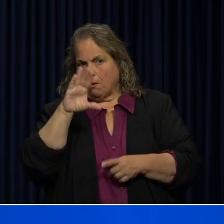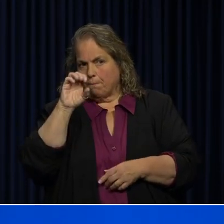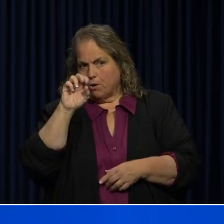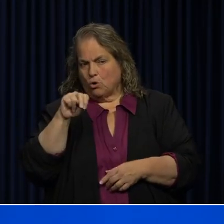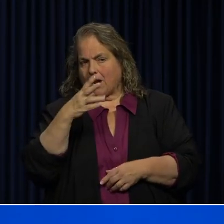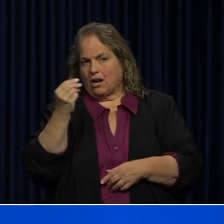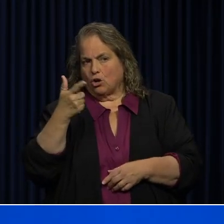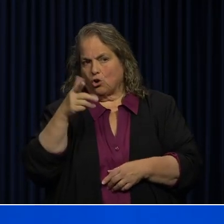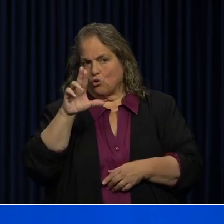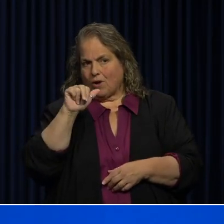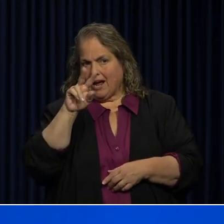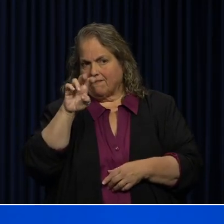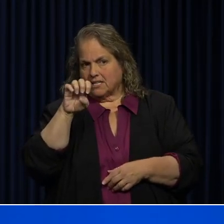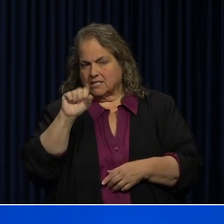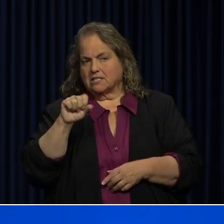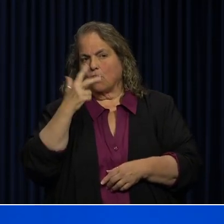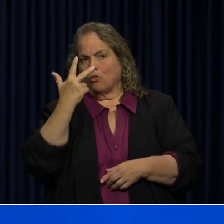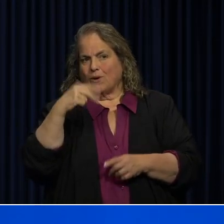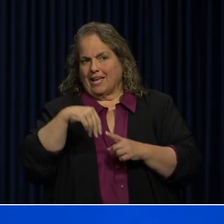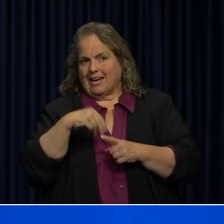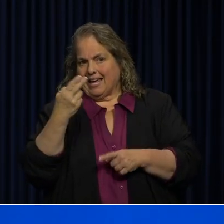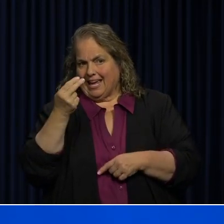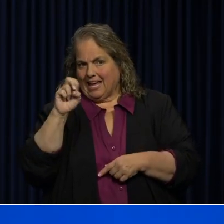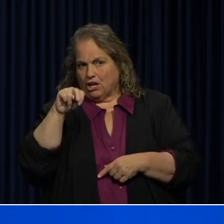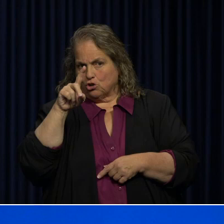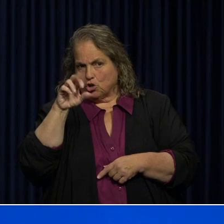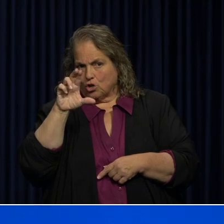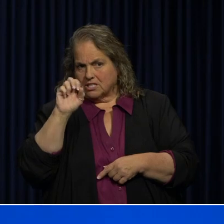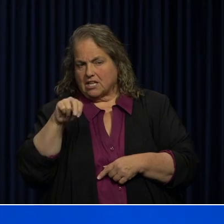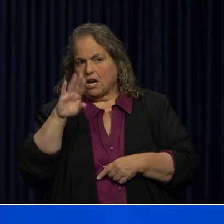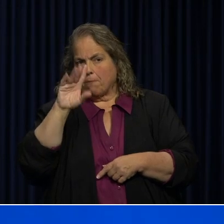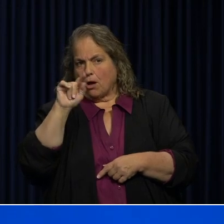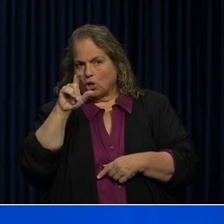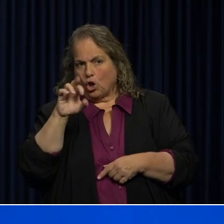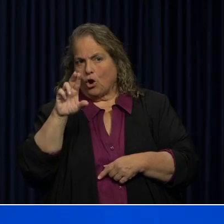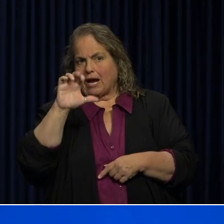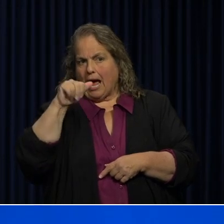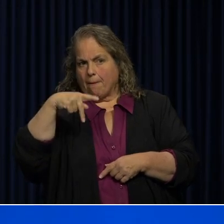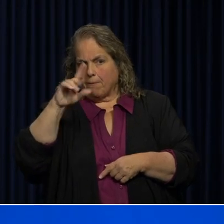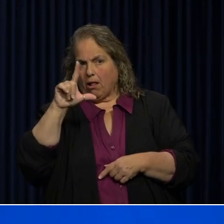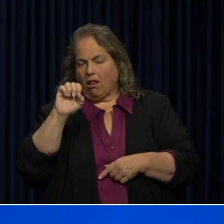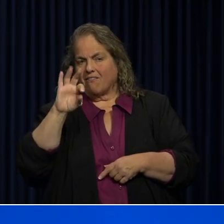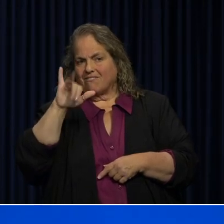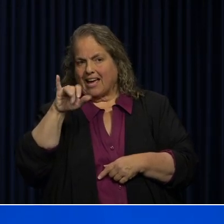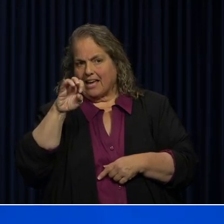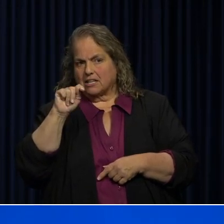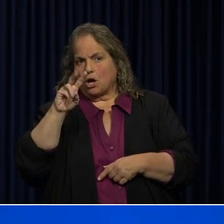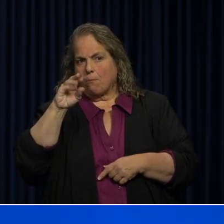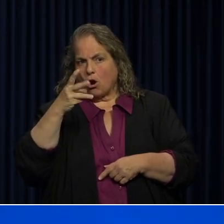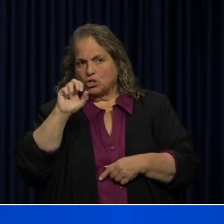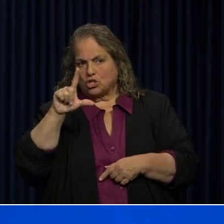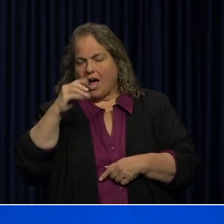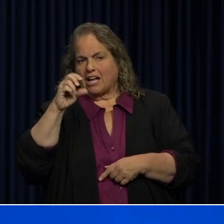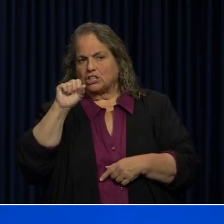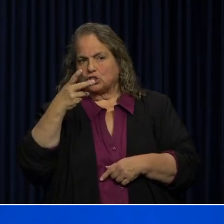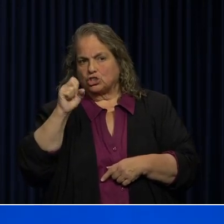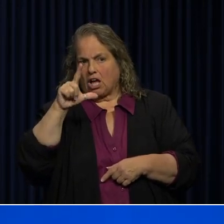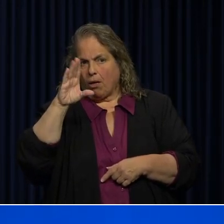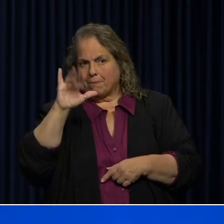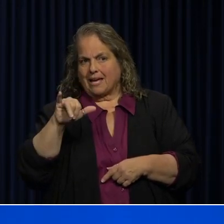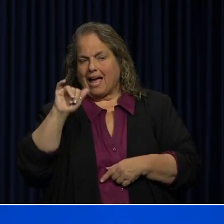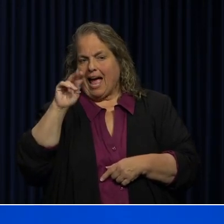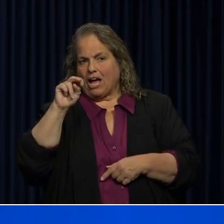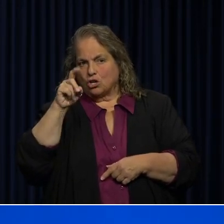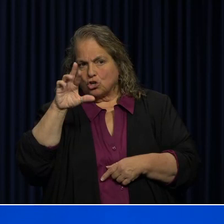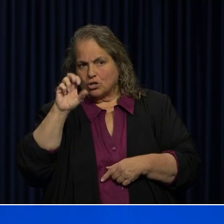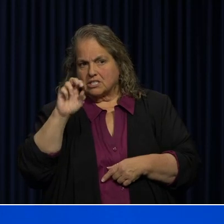and Graves, 3 in Henderson, 2 in Butler, Campbell, Fayette, Marshall, and Shelby, 1 in Anderson,